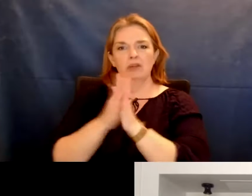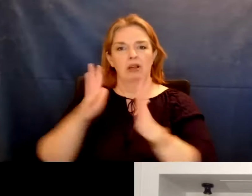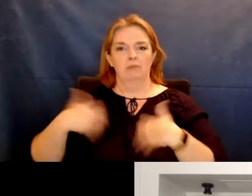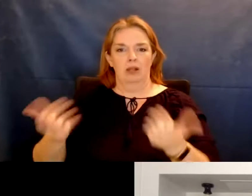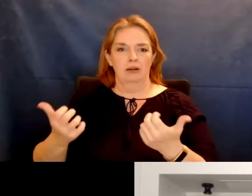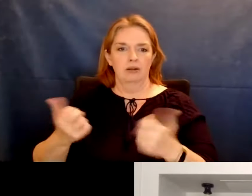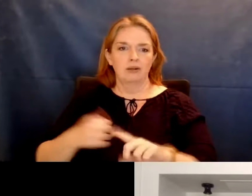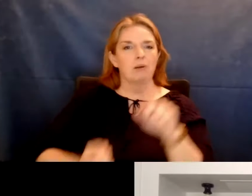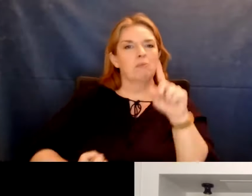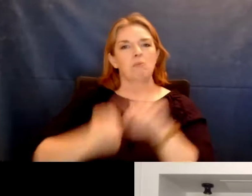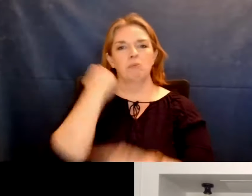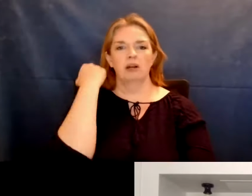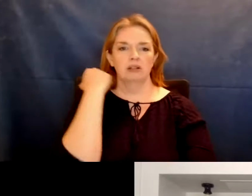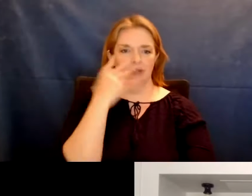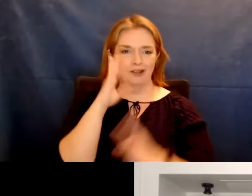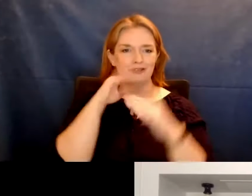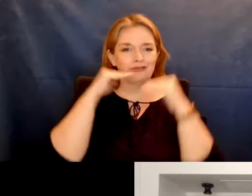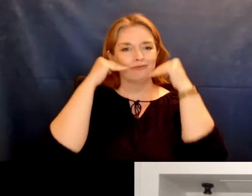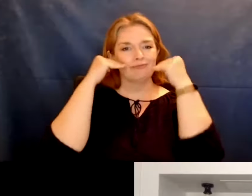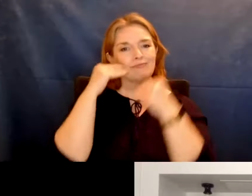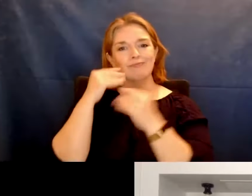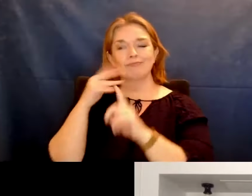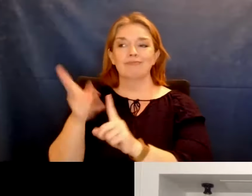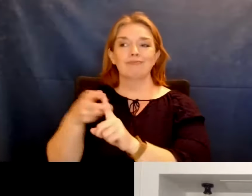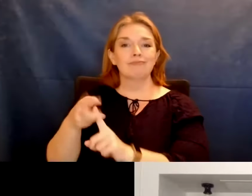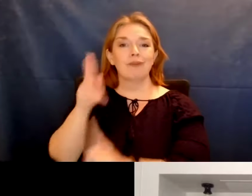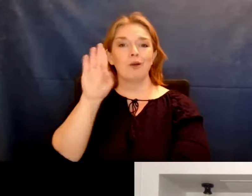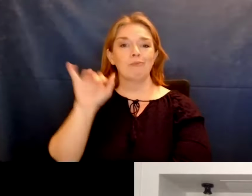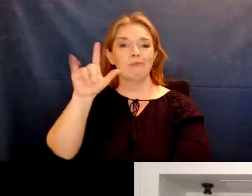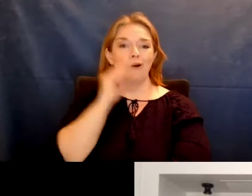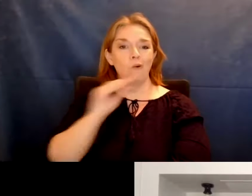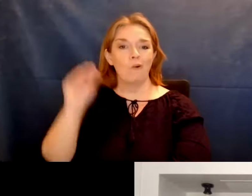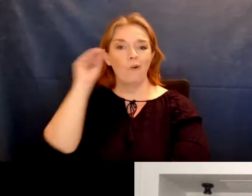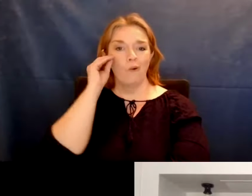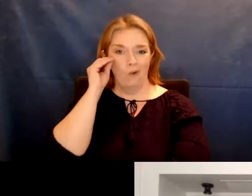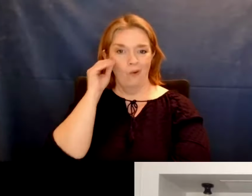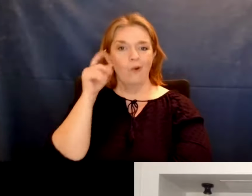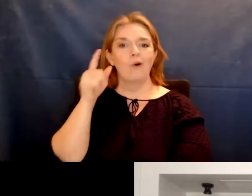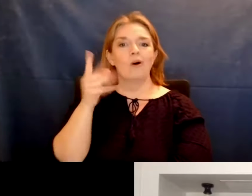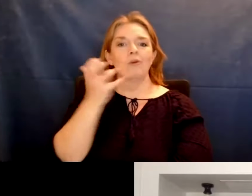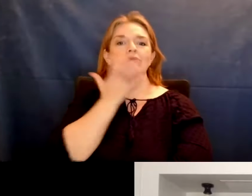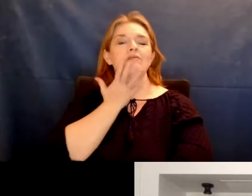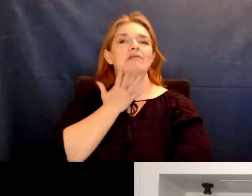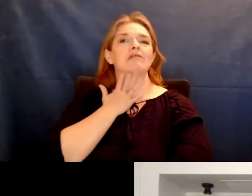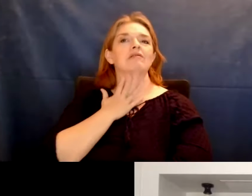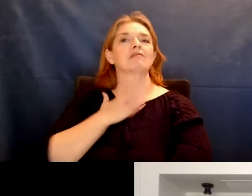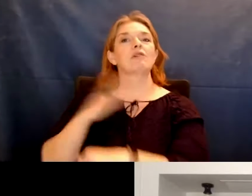Punch lines, do grinning, bells toll home, do pitch for lustful coup acquire.